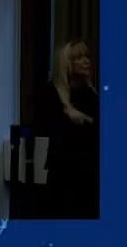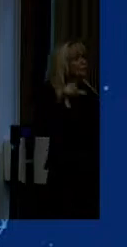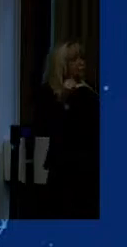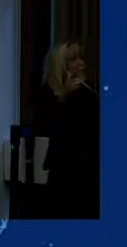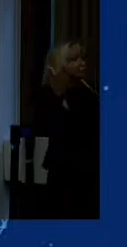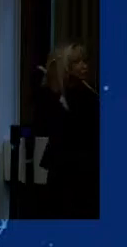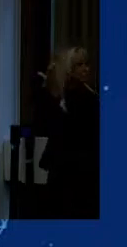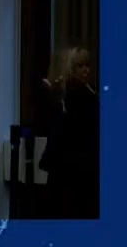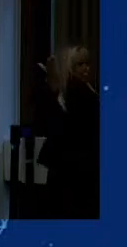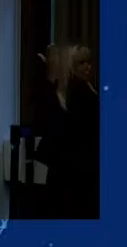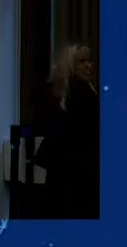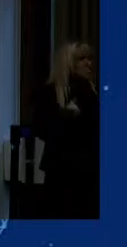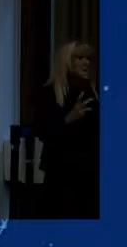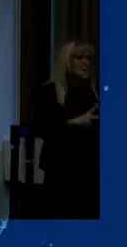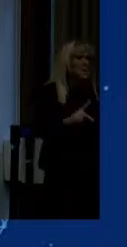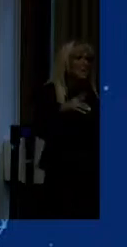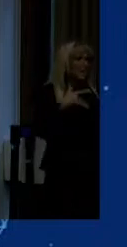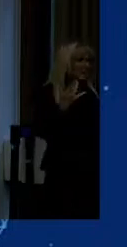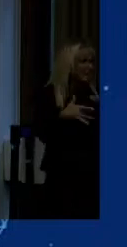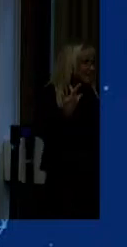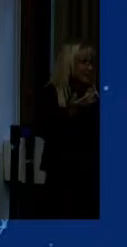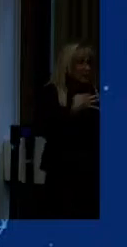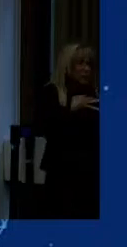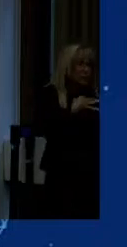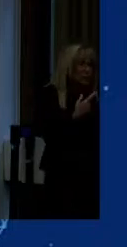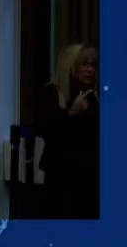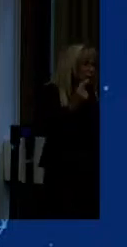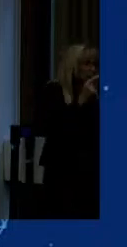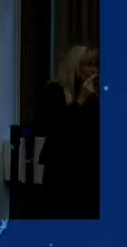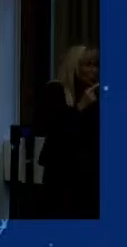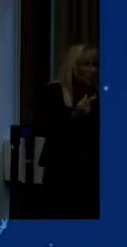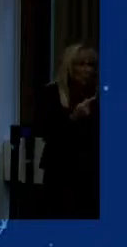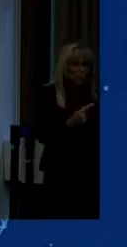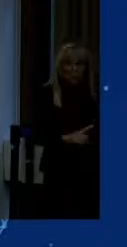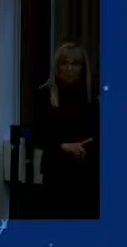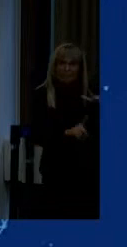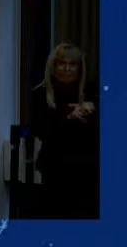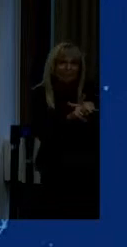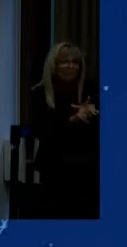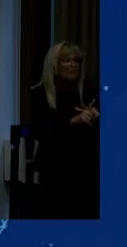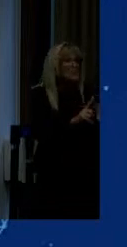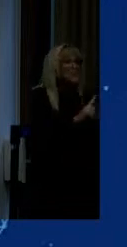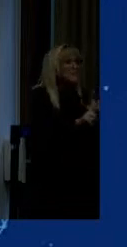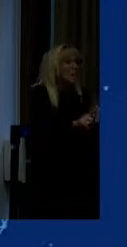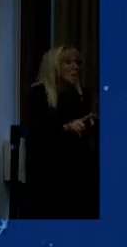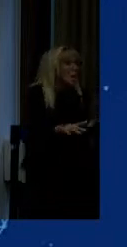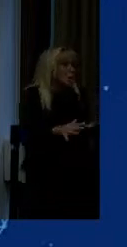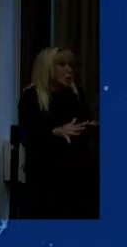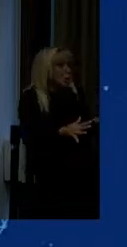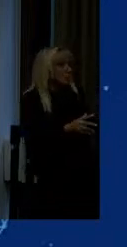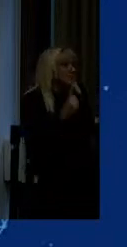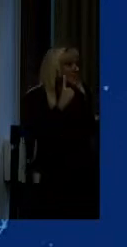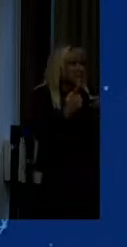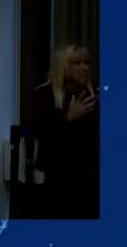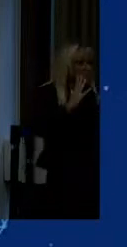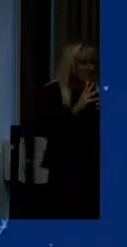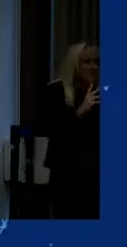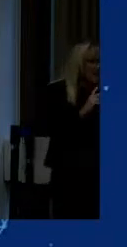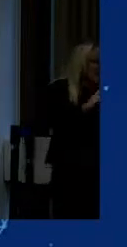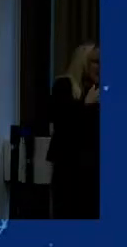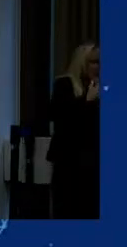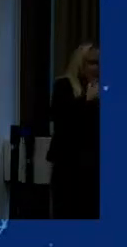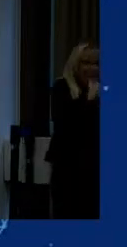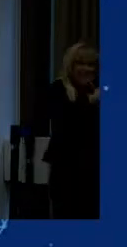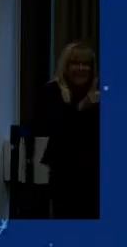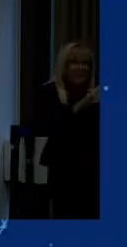And many people were probably excited and curious when Google came onto the scene, but a little nervous, thinking that it was going to give us all the